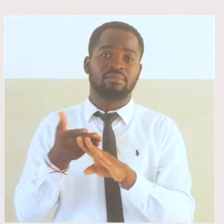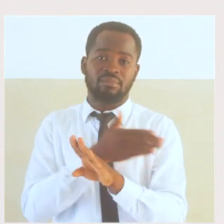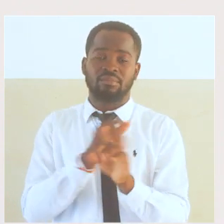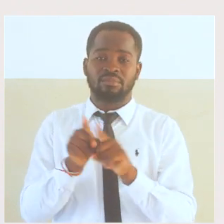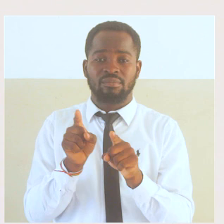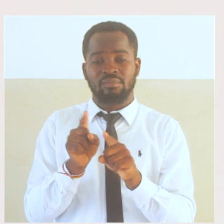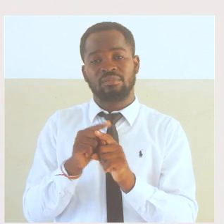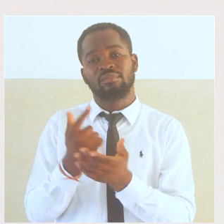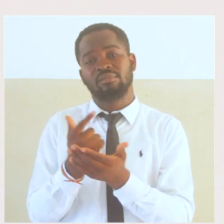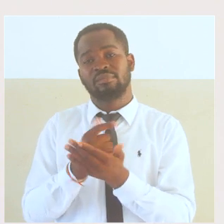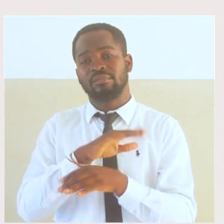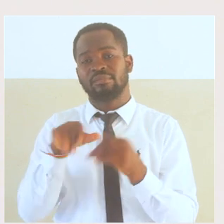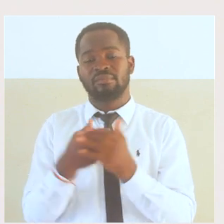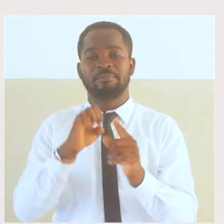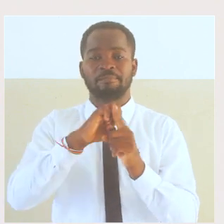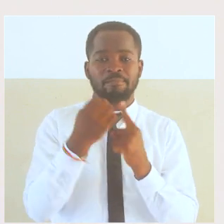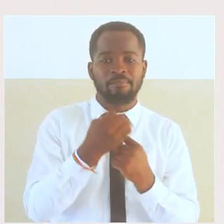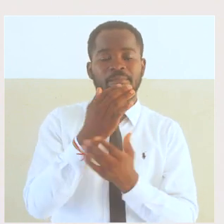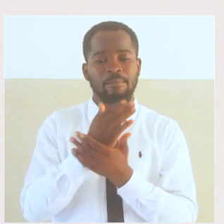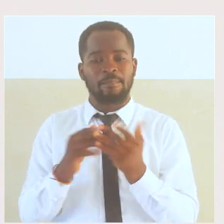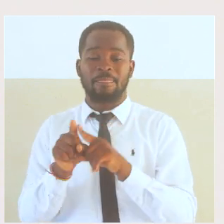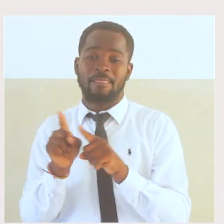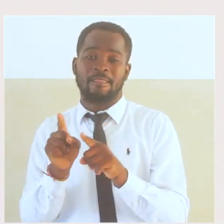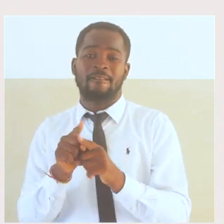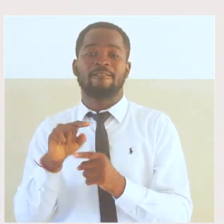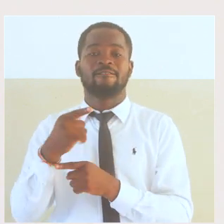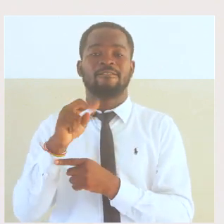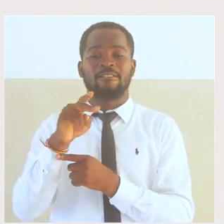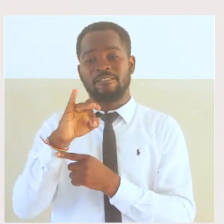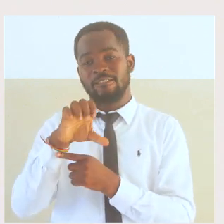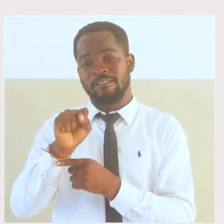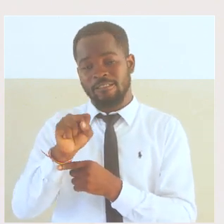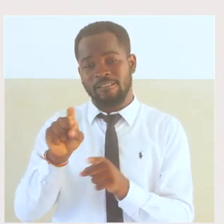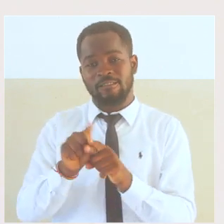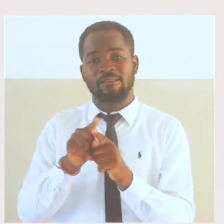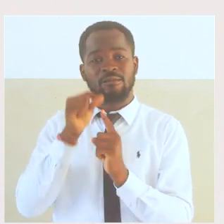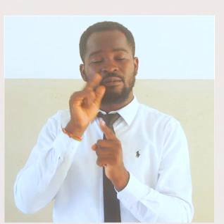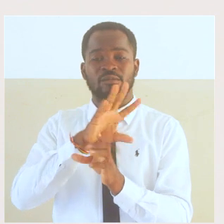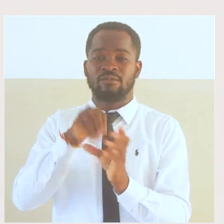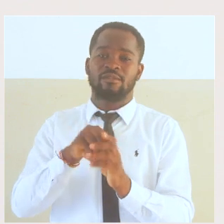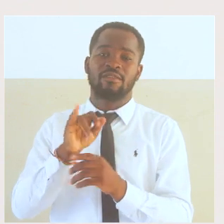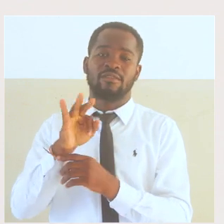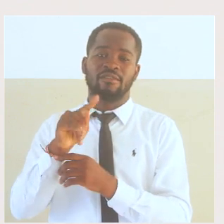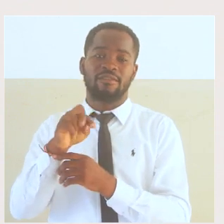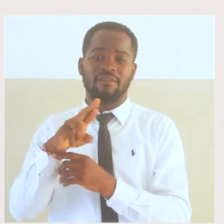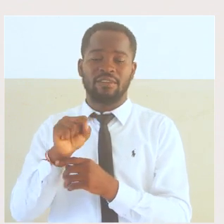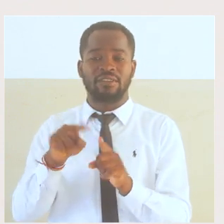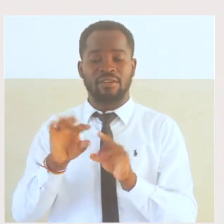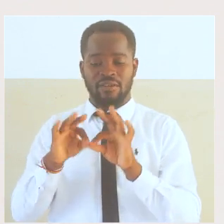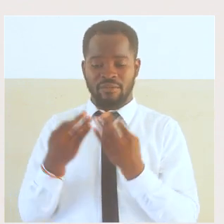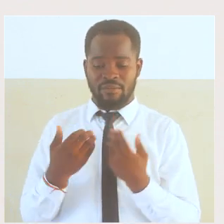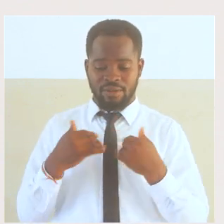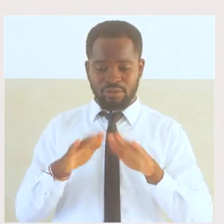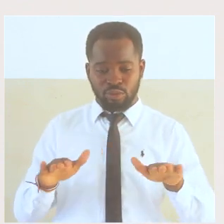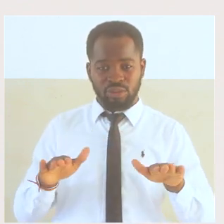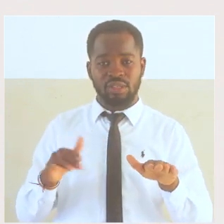doctor. He may give you the Folic to prepare your womb very well, so that in the formation